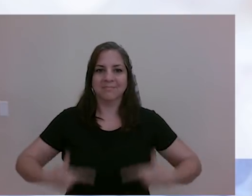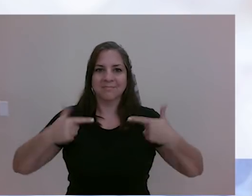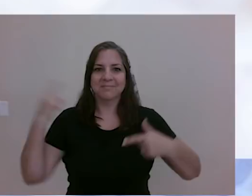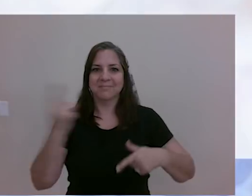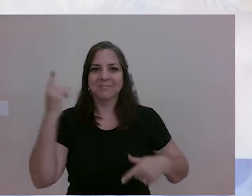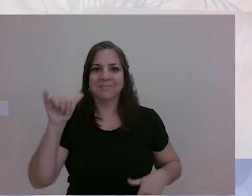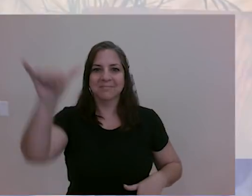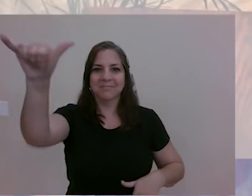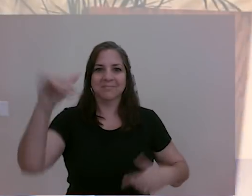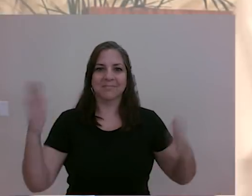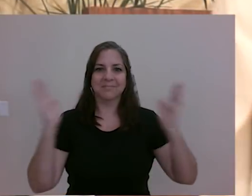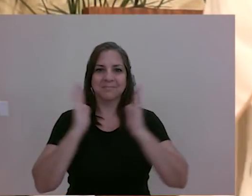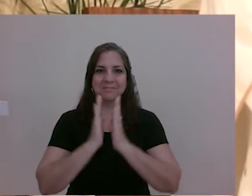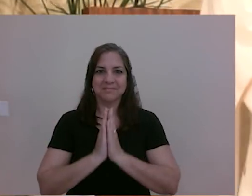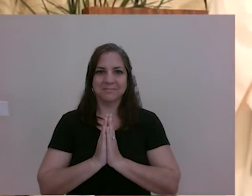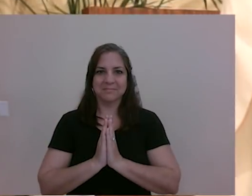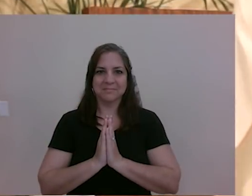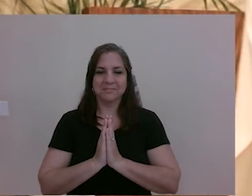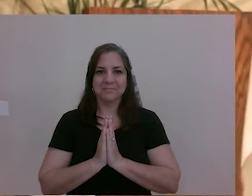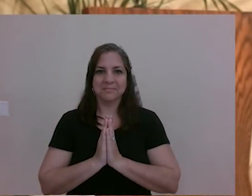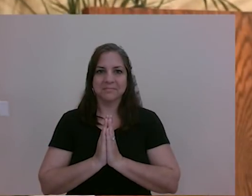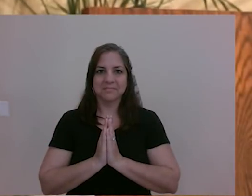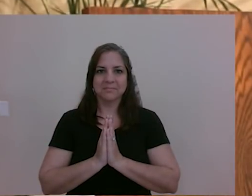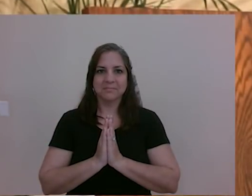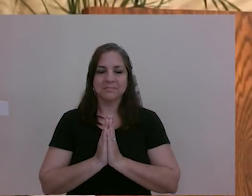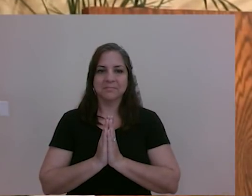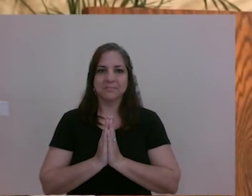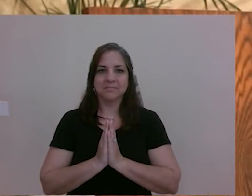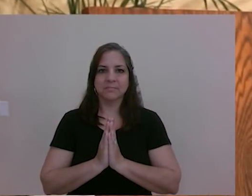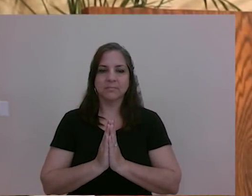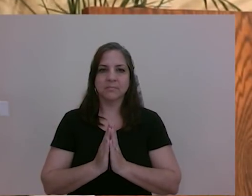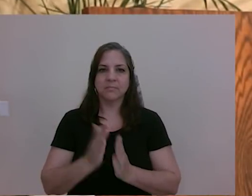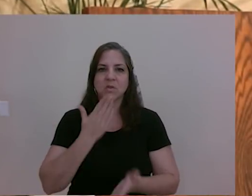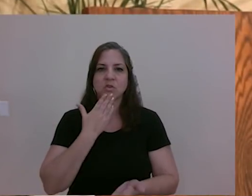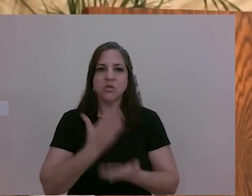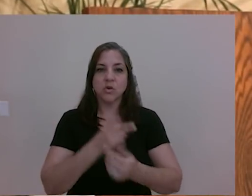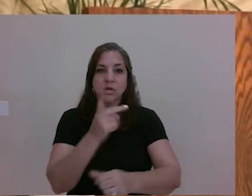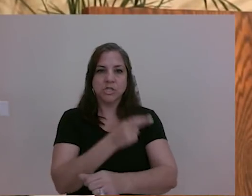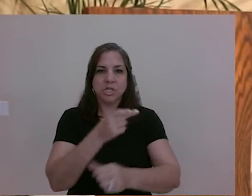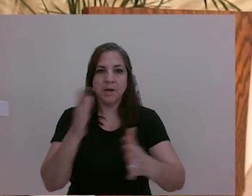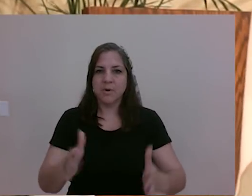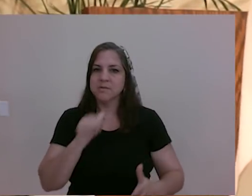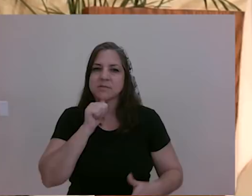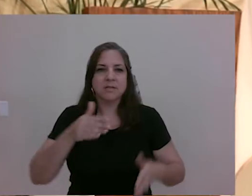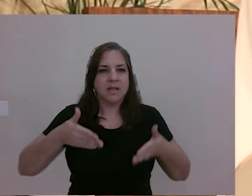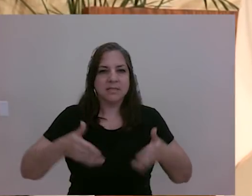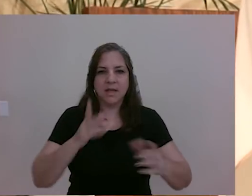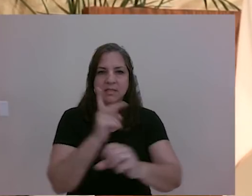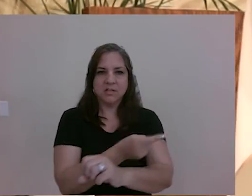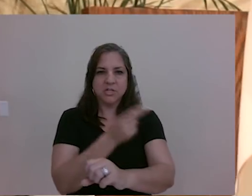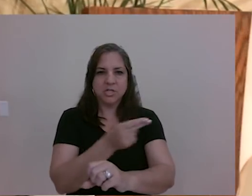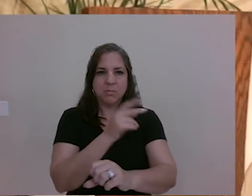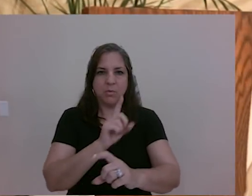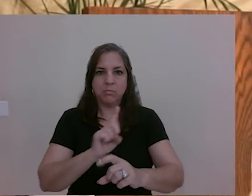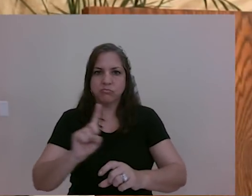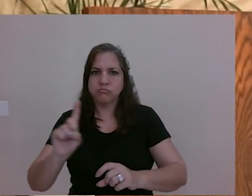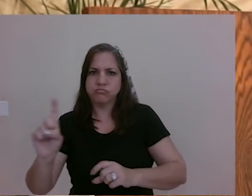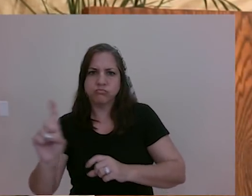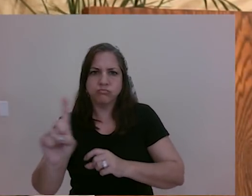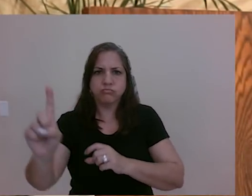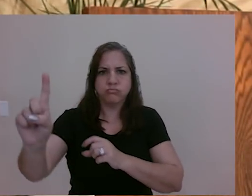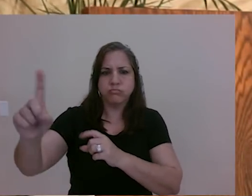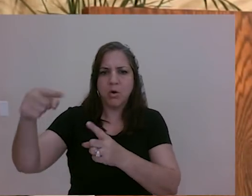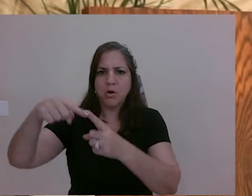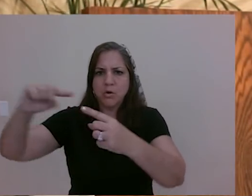and life everlasting. Amen. The Good Shepherd does not allow the sheep to wander in harm's